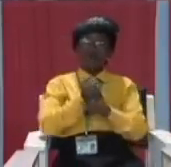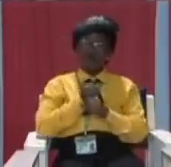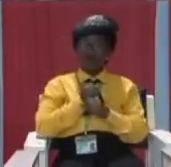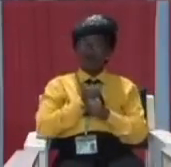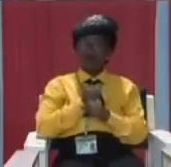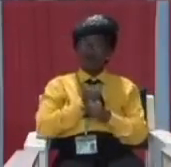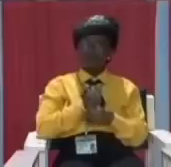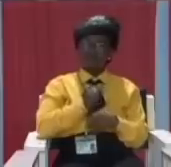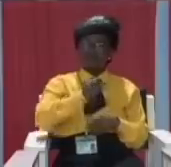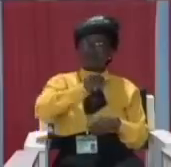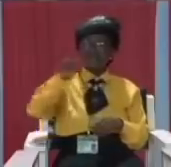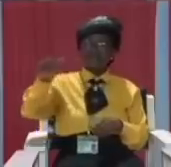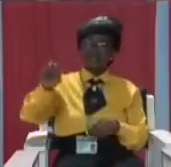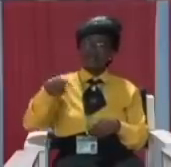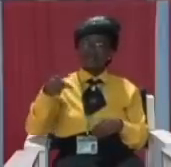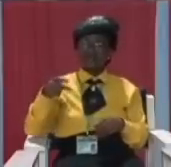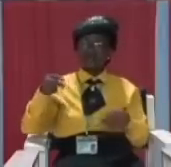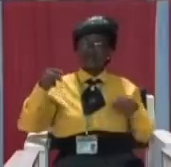a second wind.